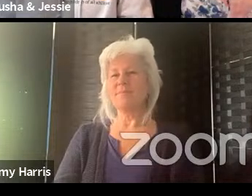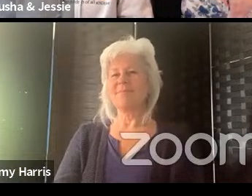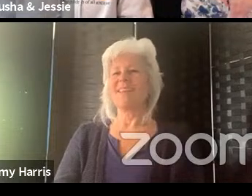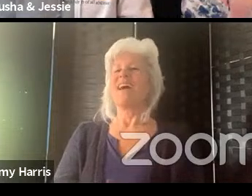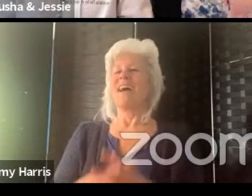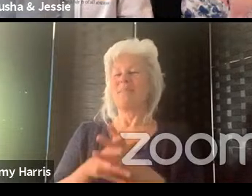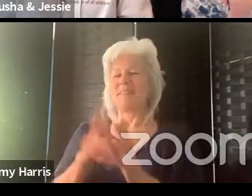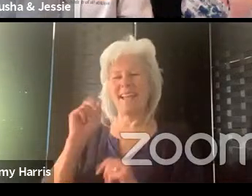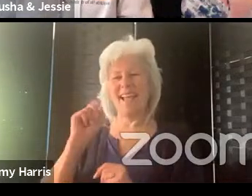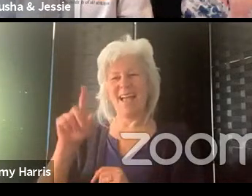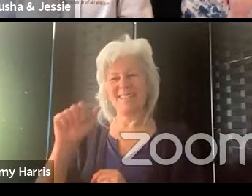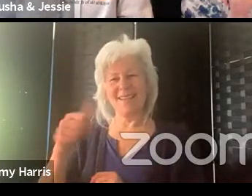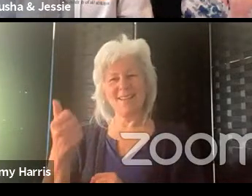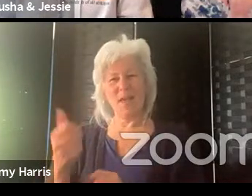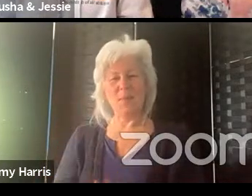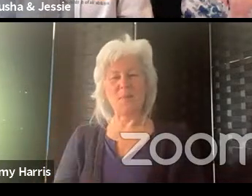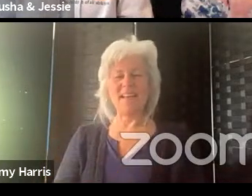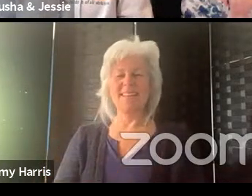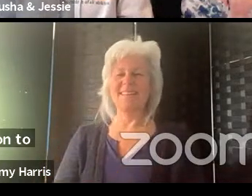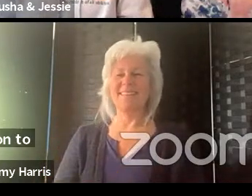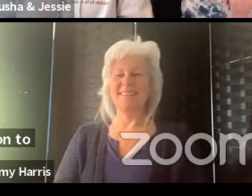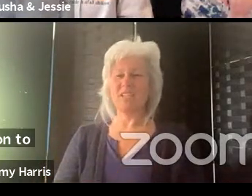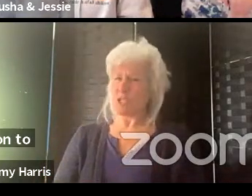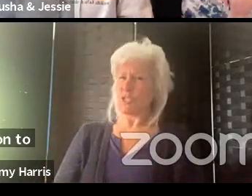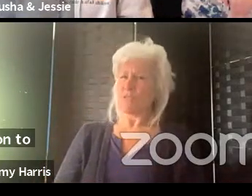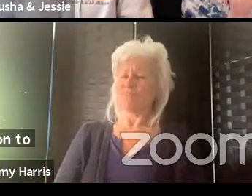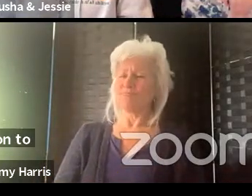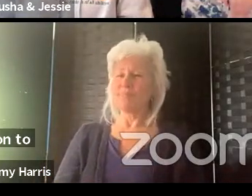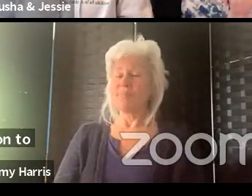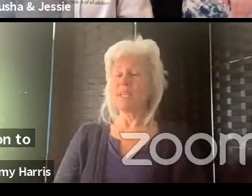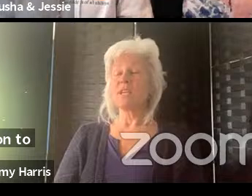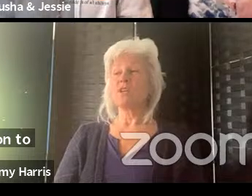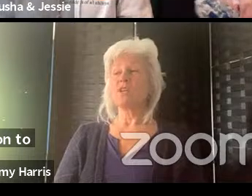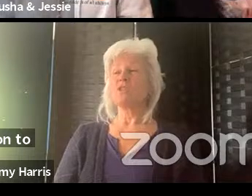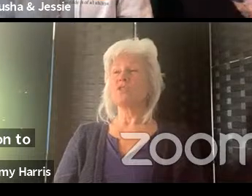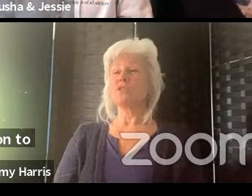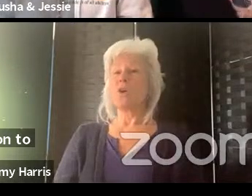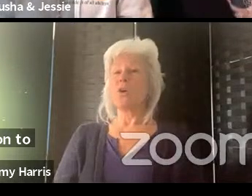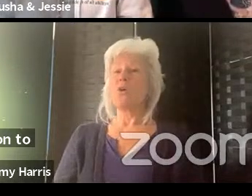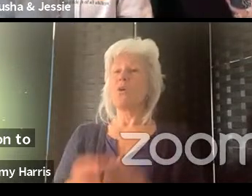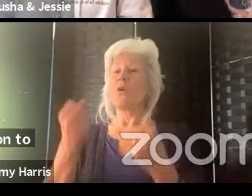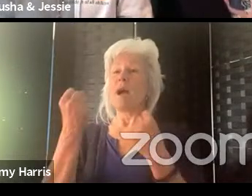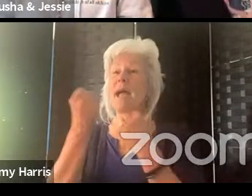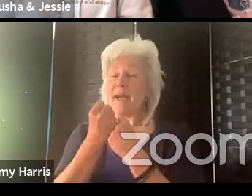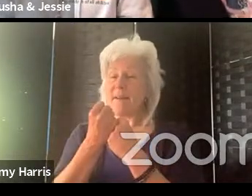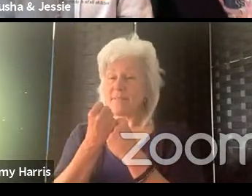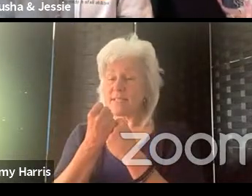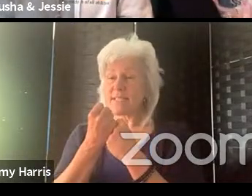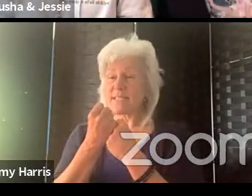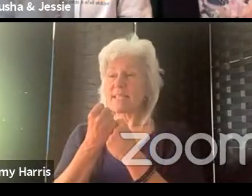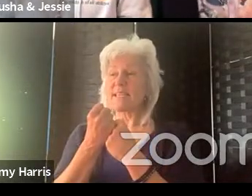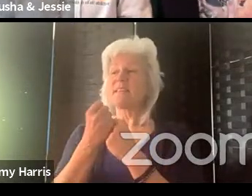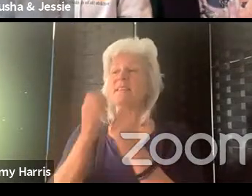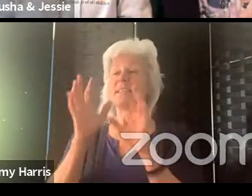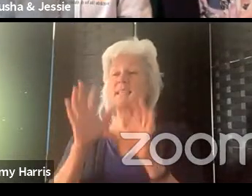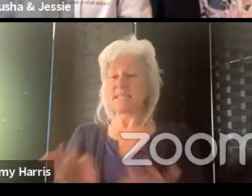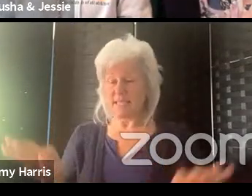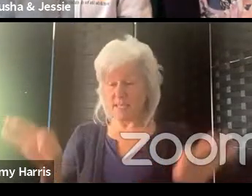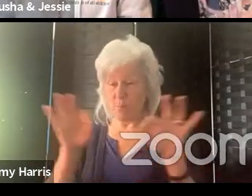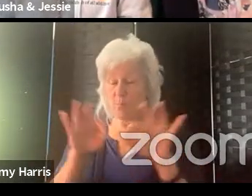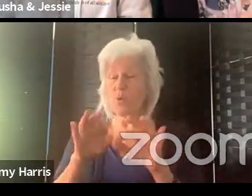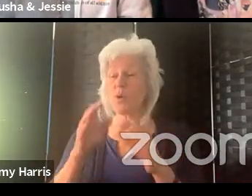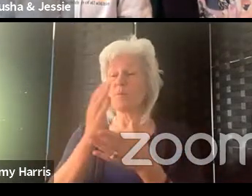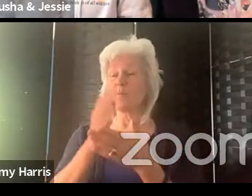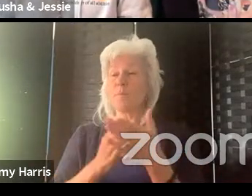ask another question if you don't mind. I love it. So in addition to advocacy, you know, being one of the really important components